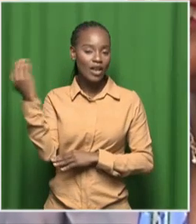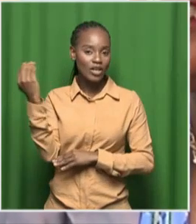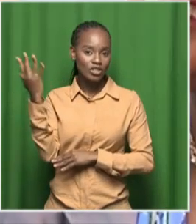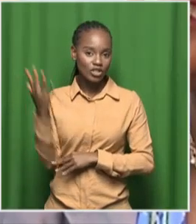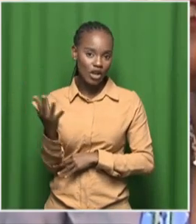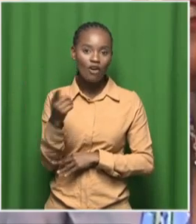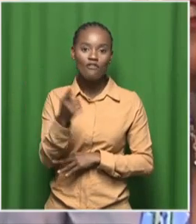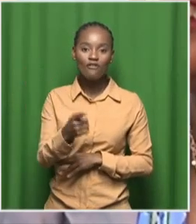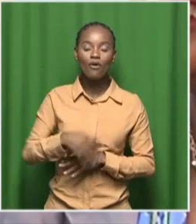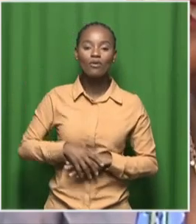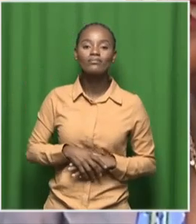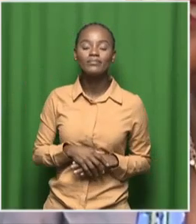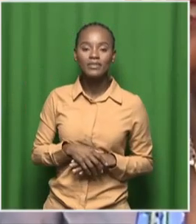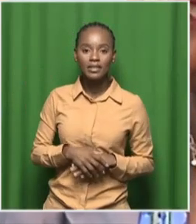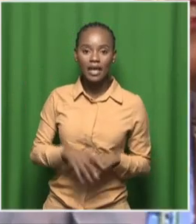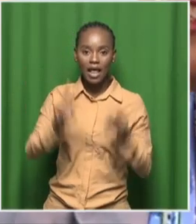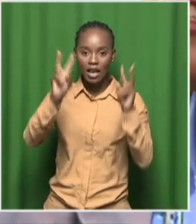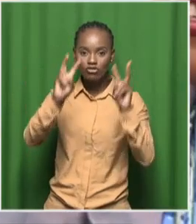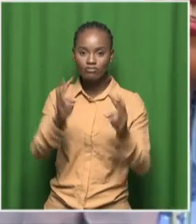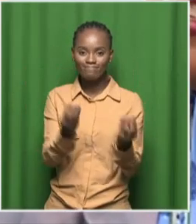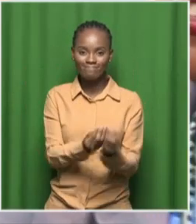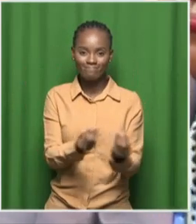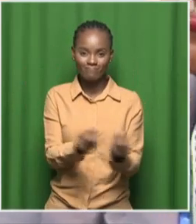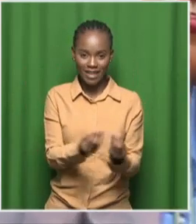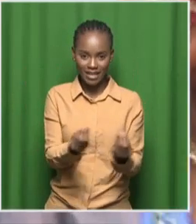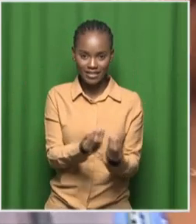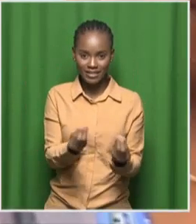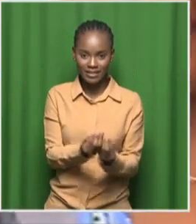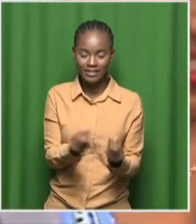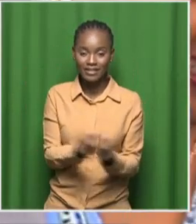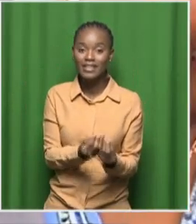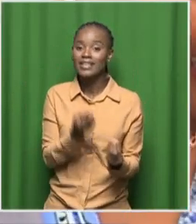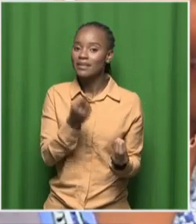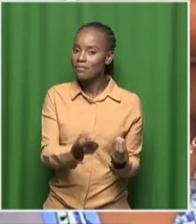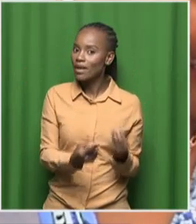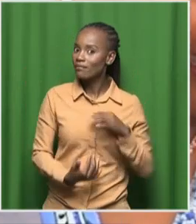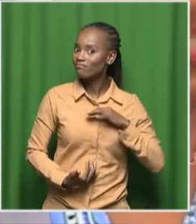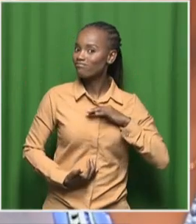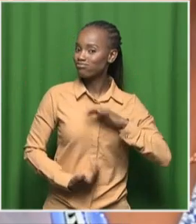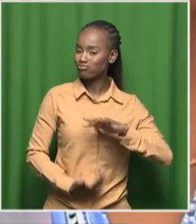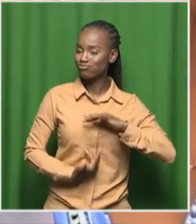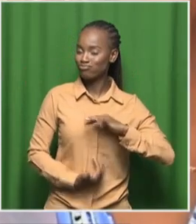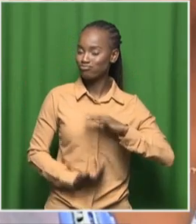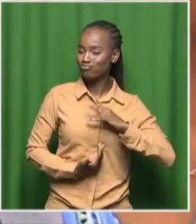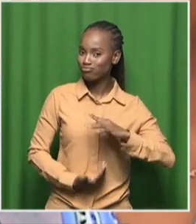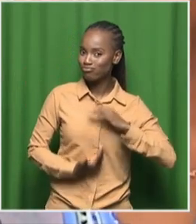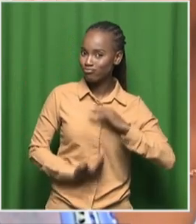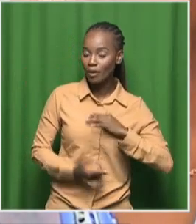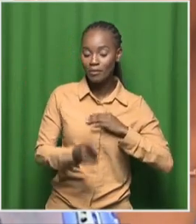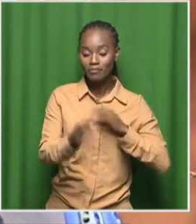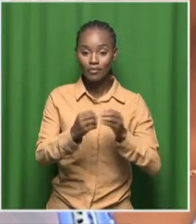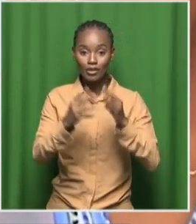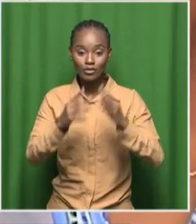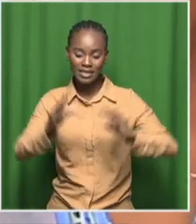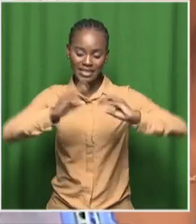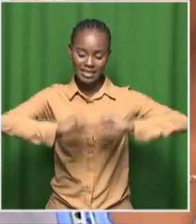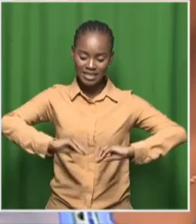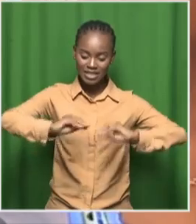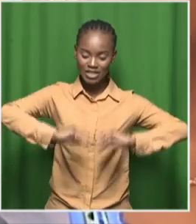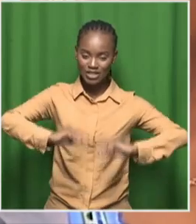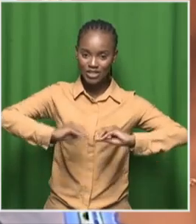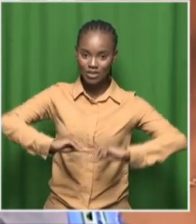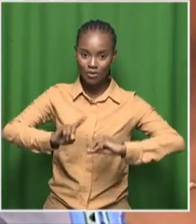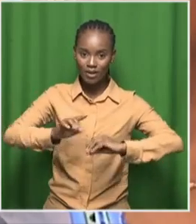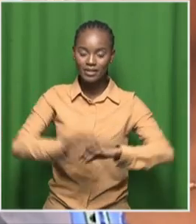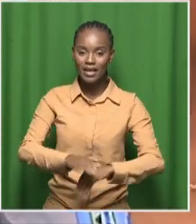my specialty. This is where my love is. I'm equipping students with the knowledge of electronics. So we do